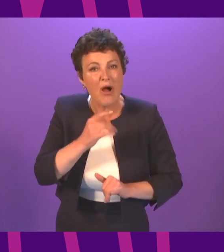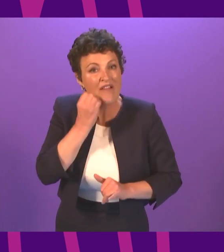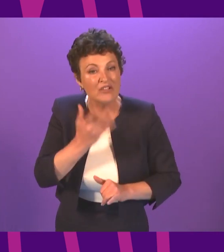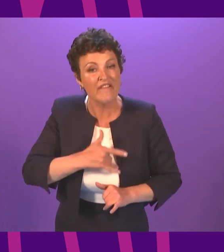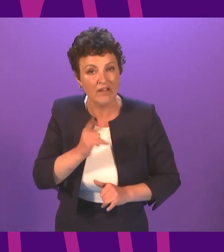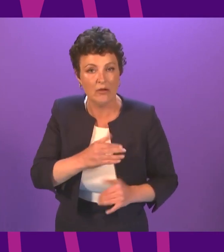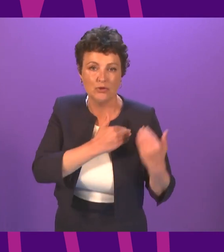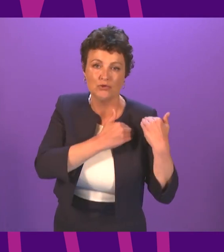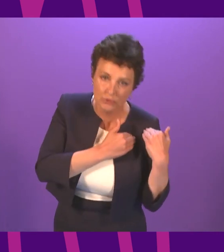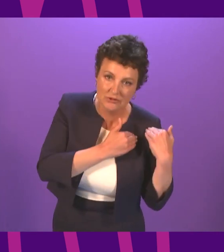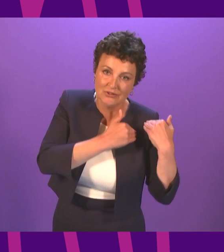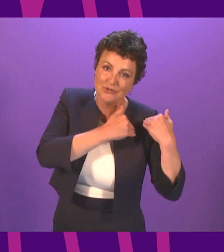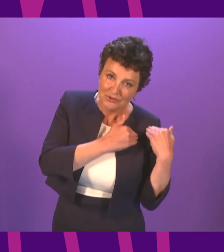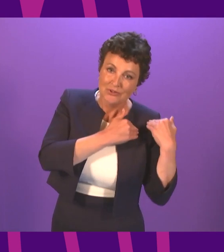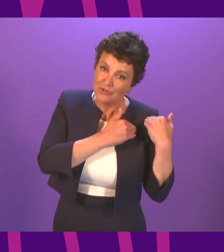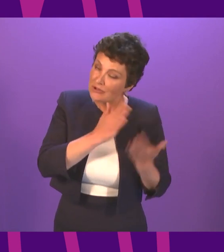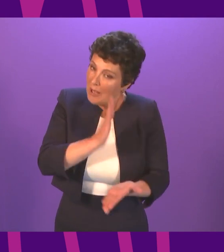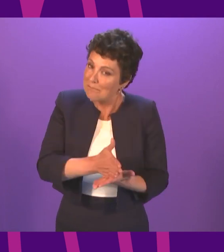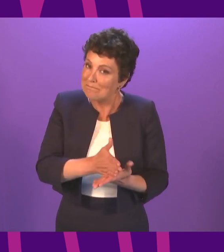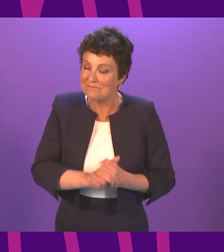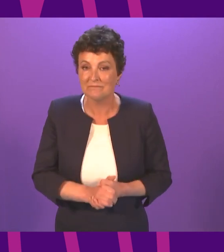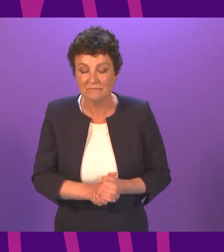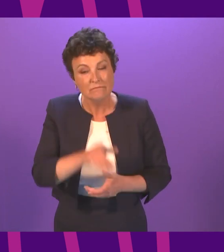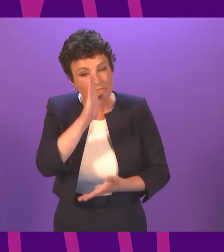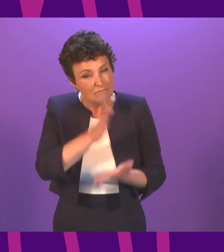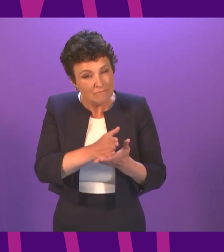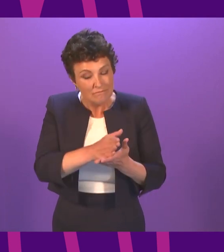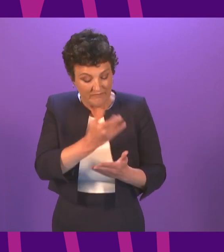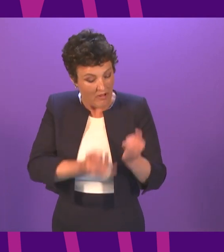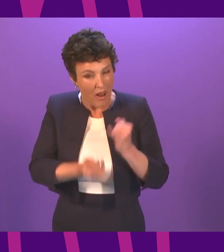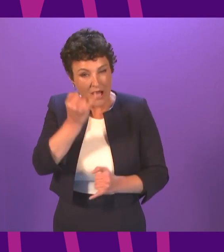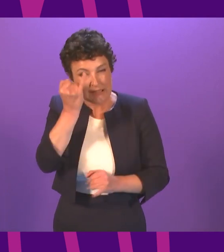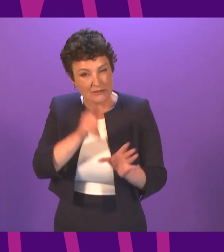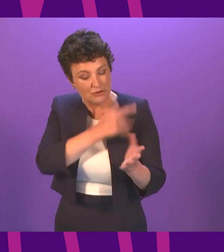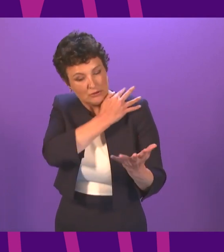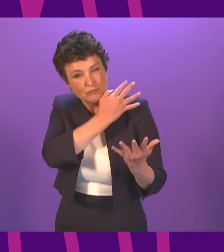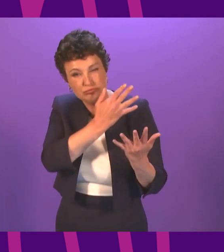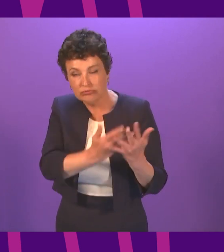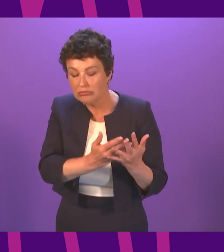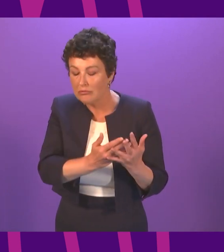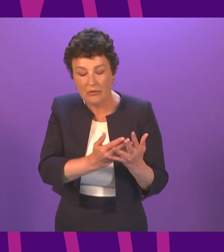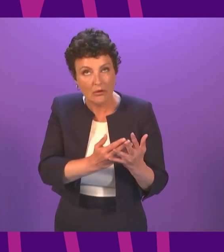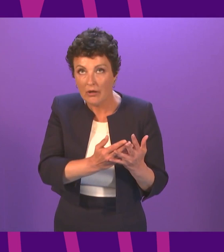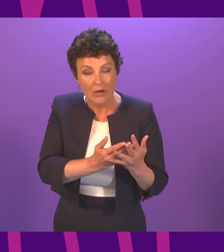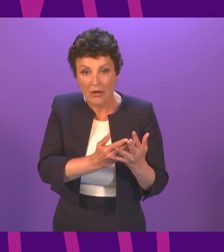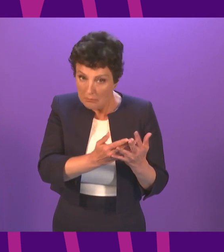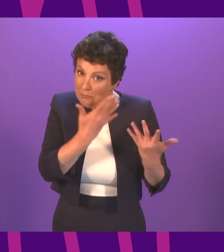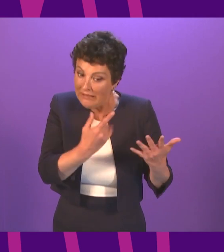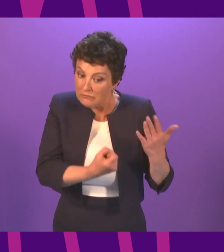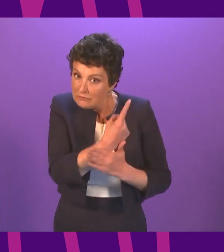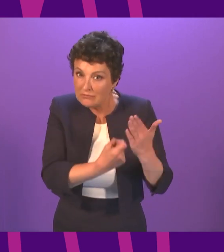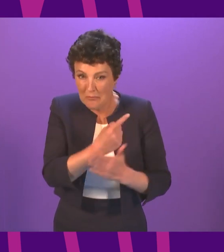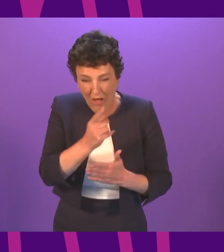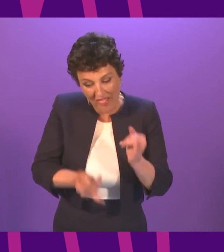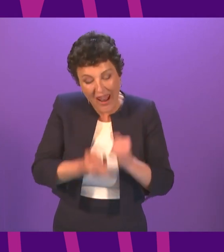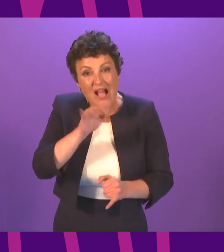me, First Minister now for more than 6 years, that has never been more true than it has been over these past 14 months or so.